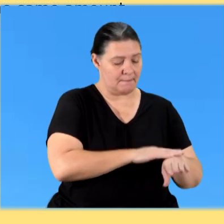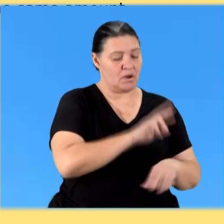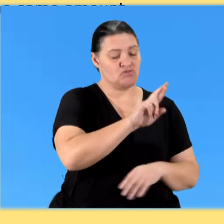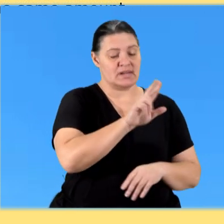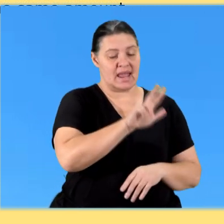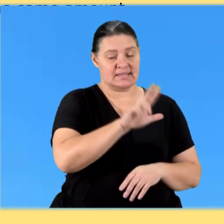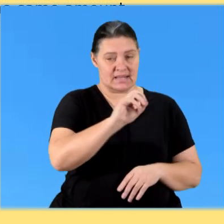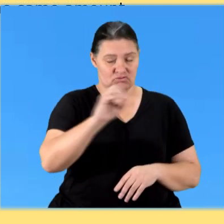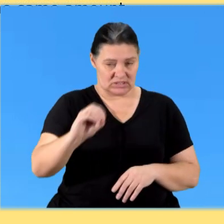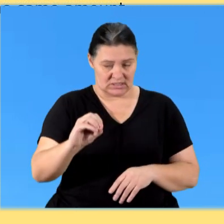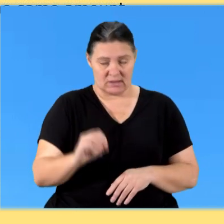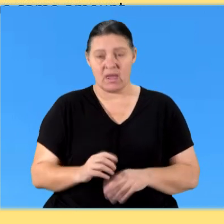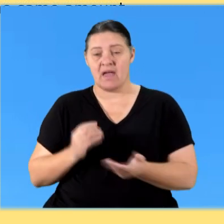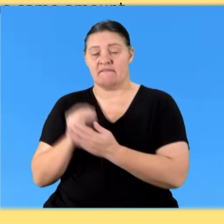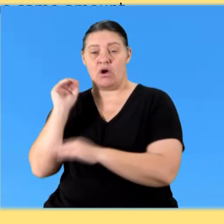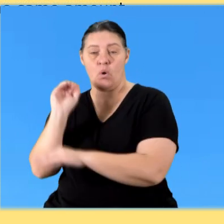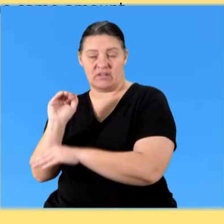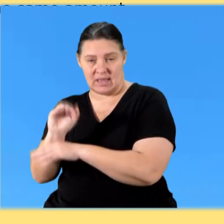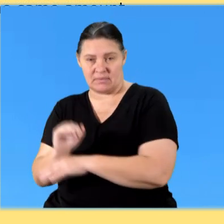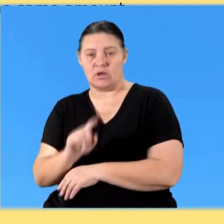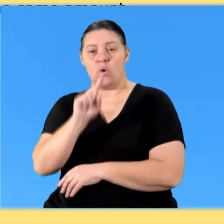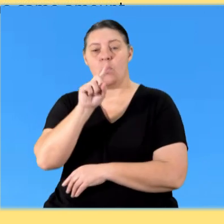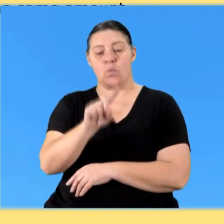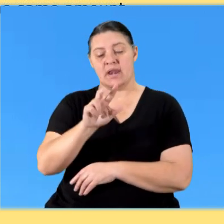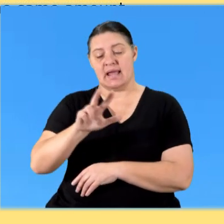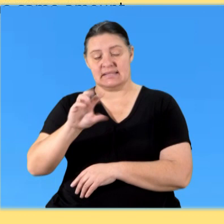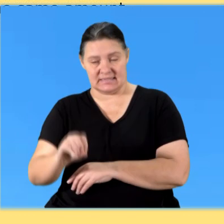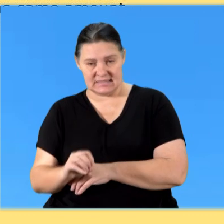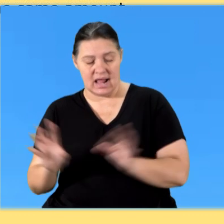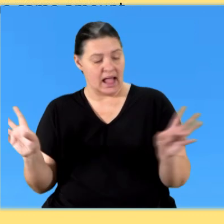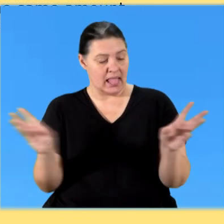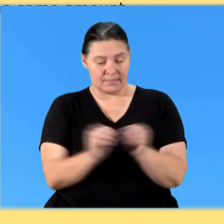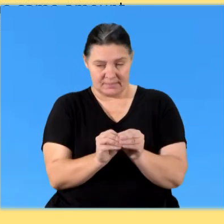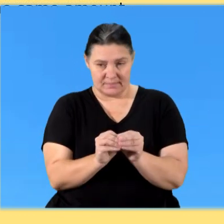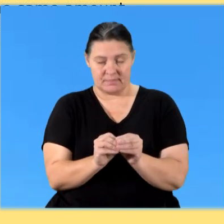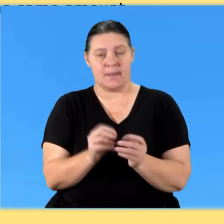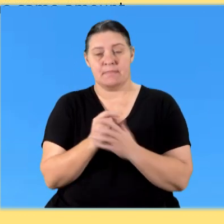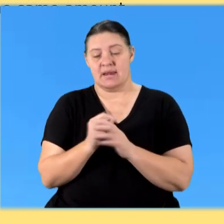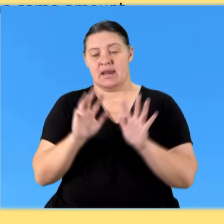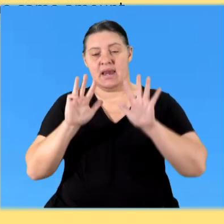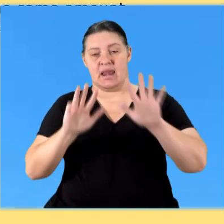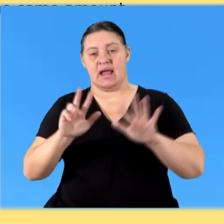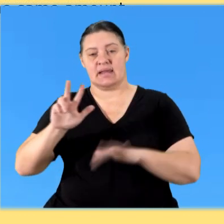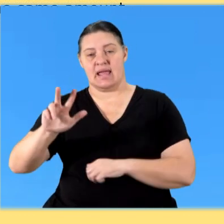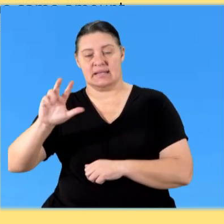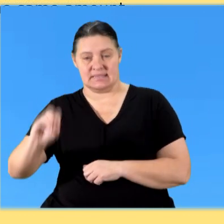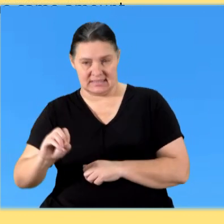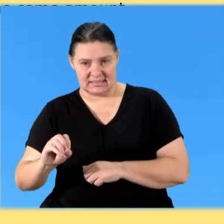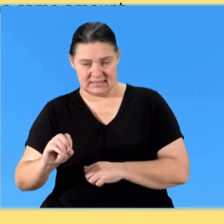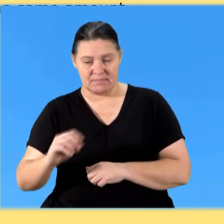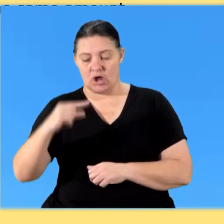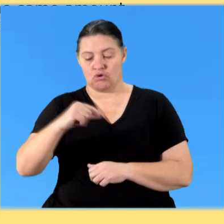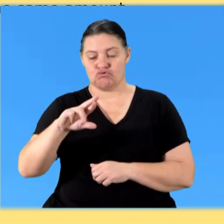time 800 and I have my overtime, which is 180. If I add those two, they will give me